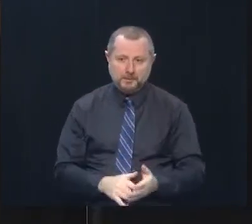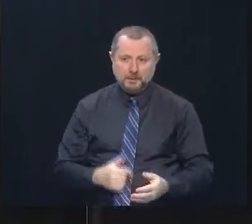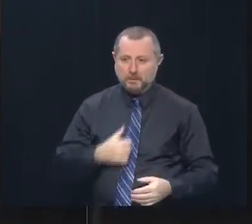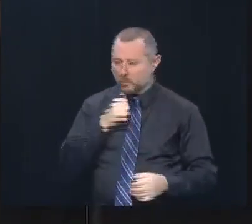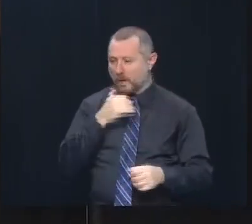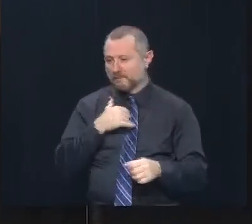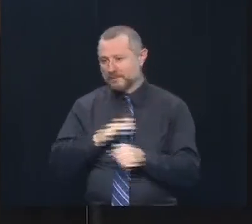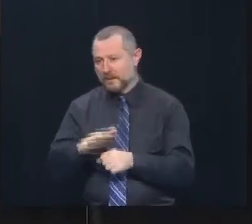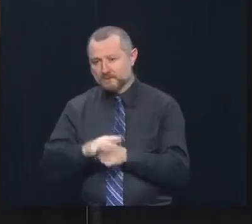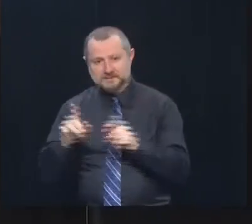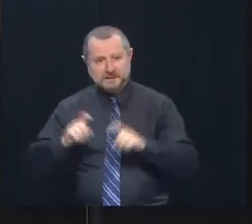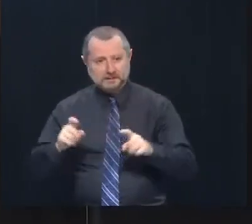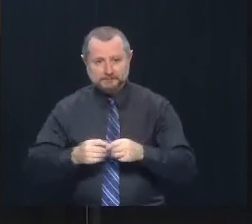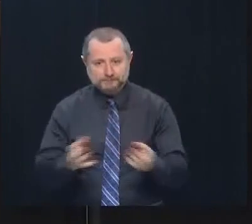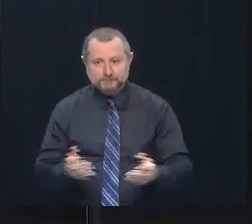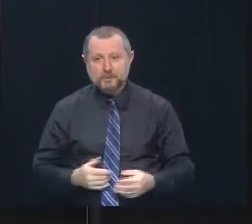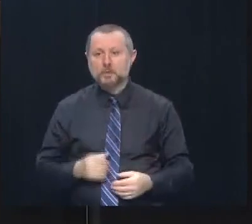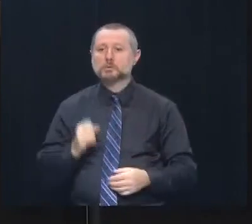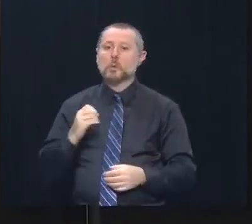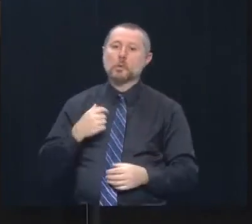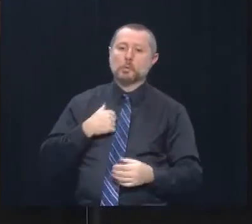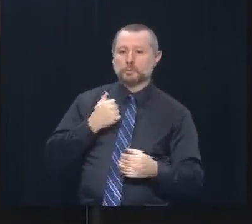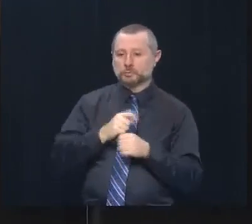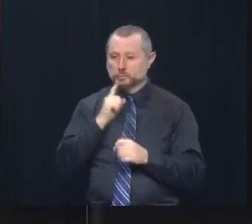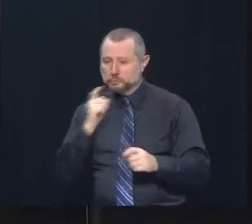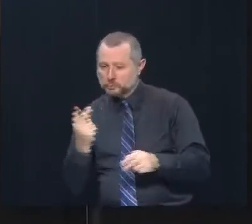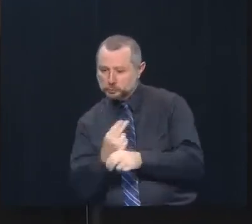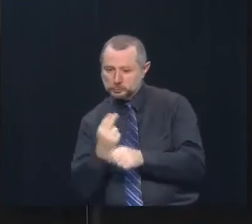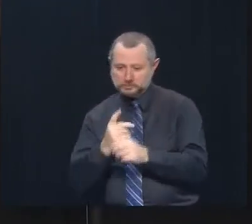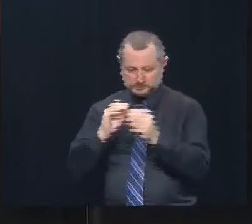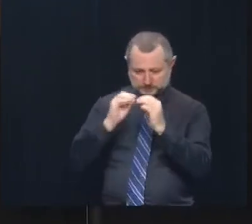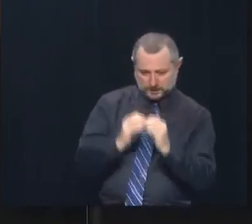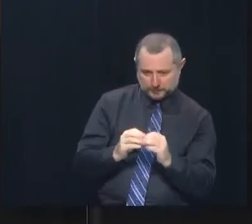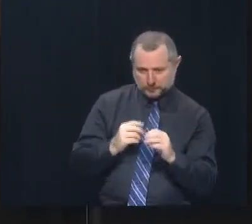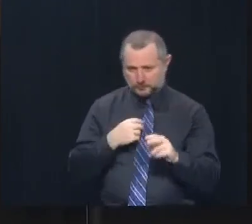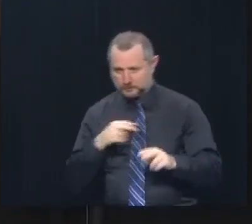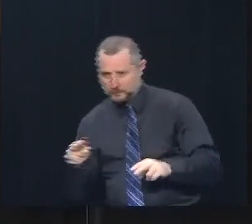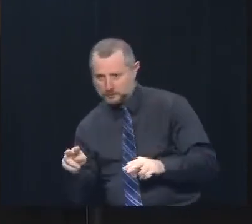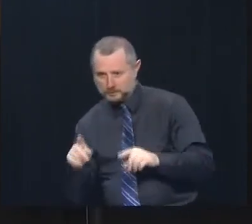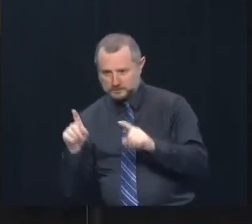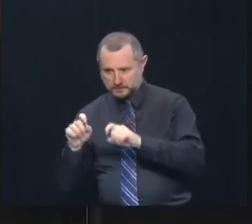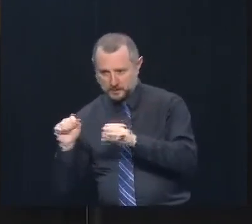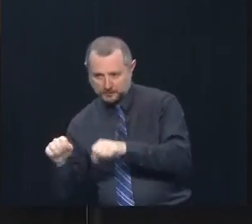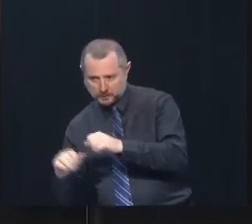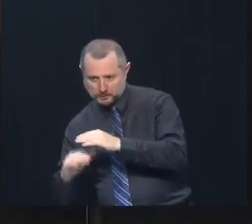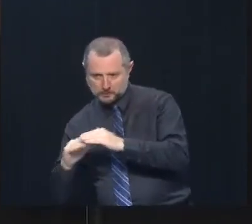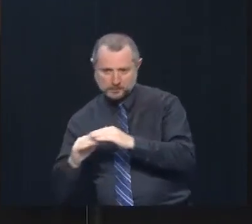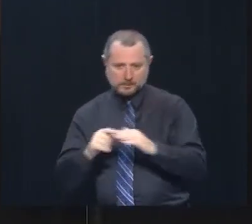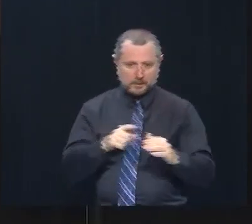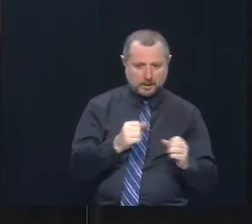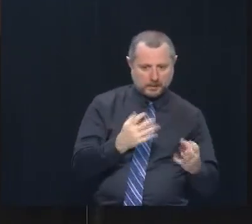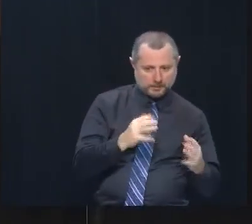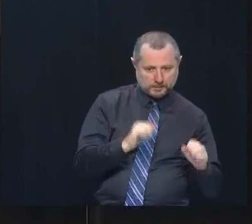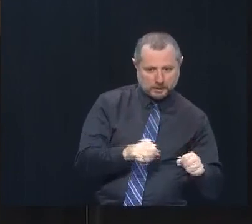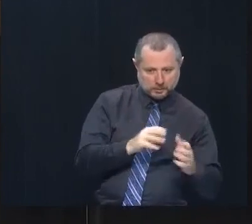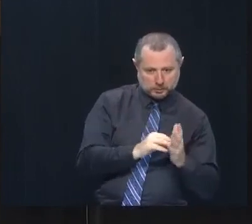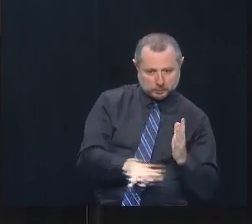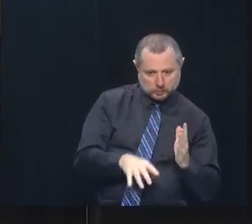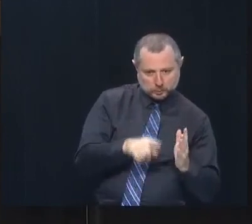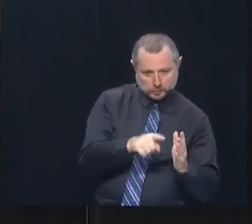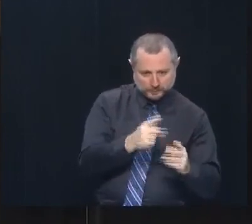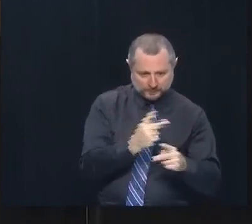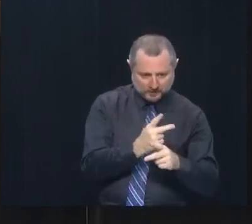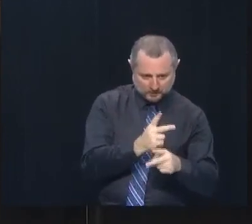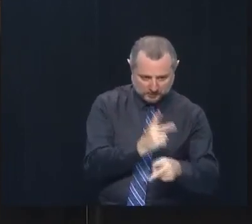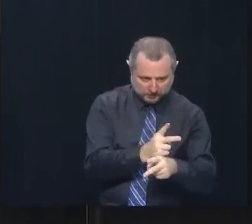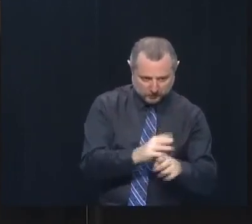tests. So we have to correlate our testing capacity with the desire to keep schools open safely.